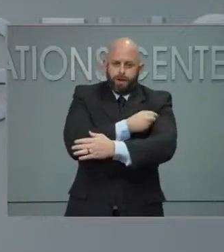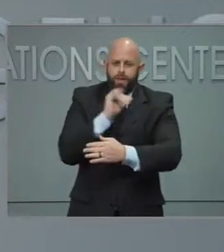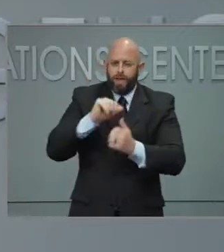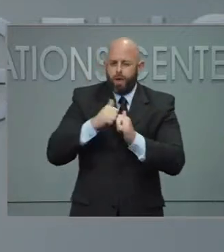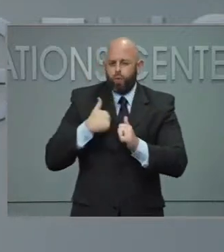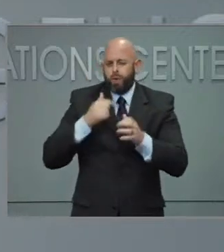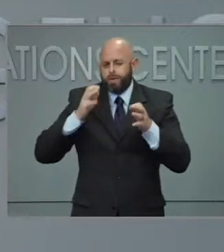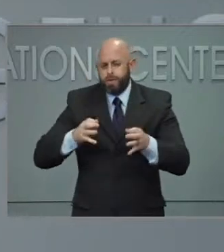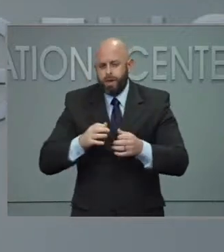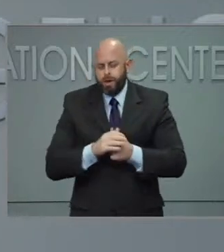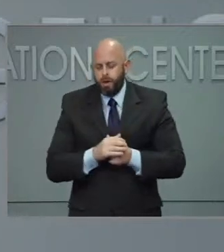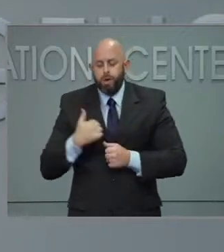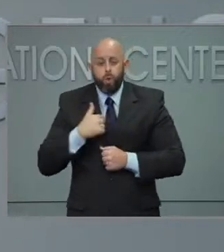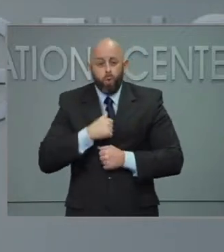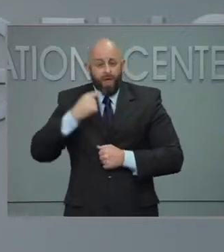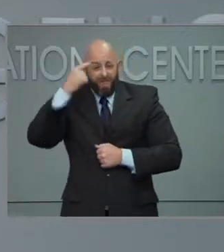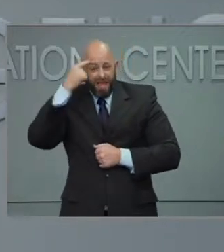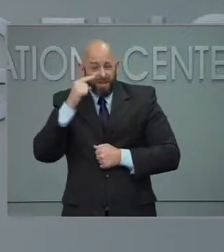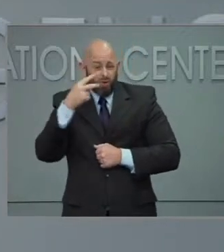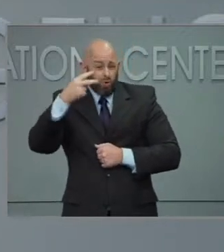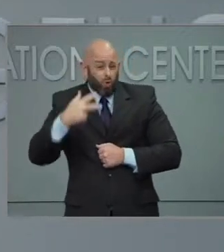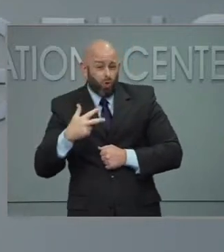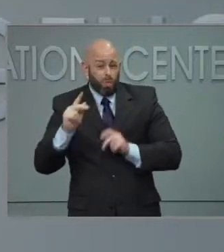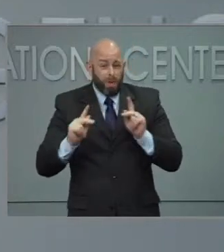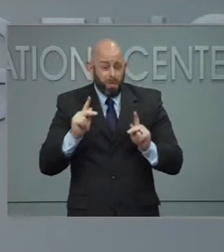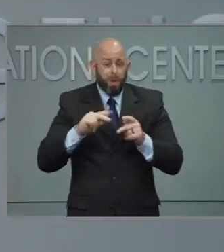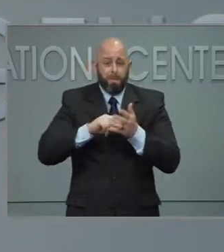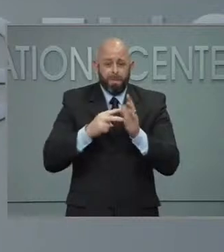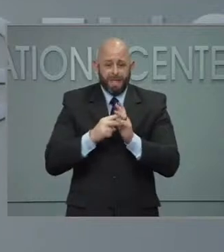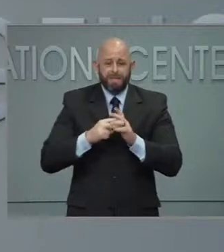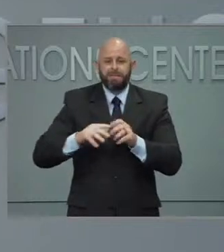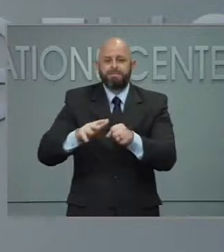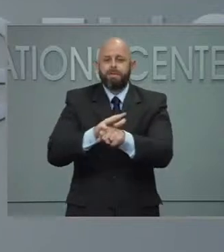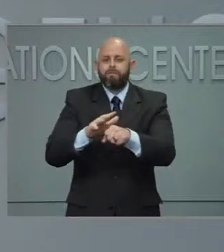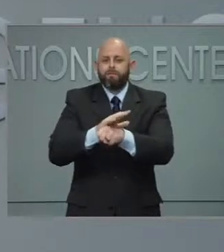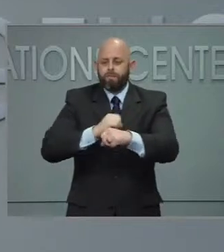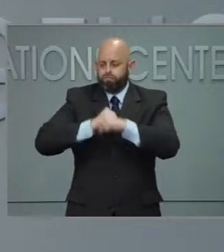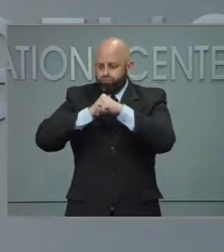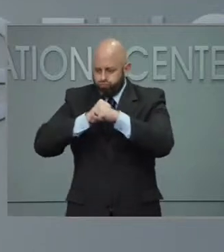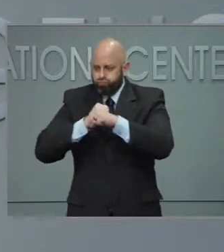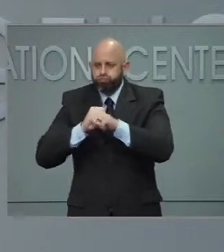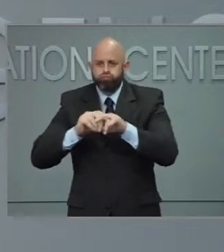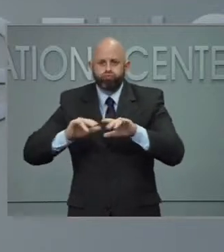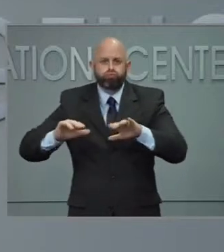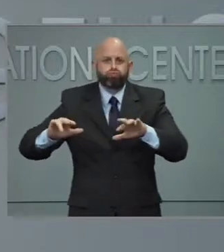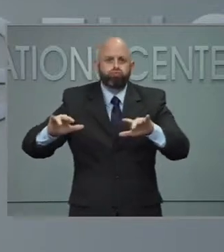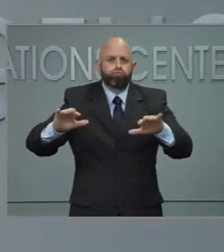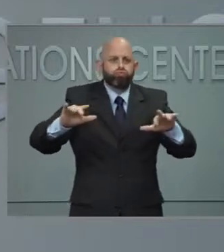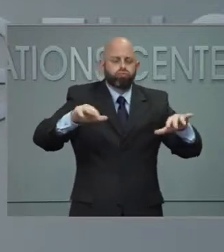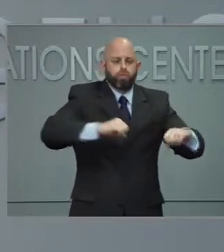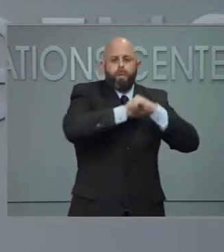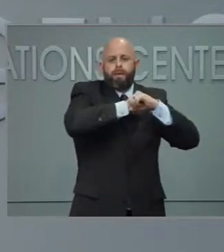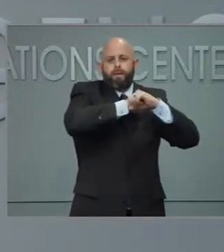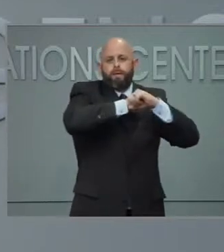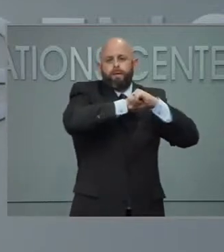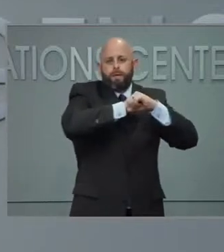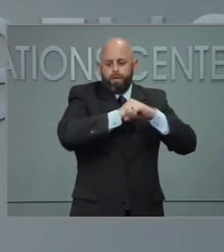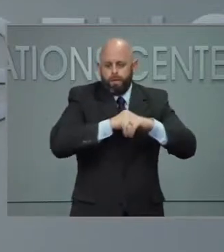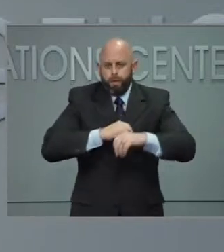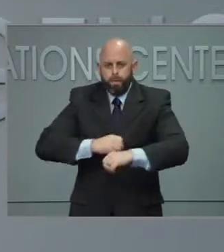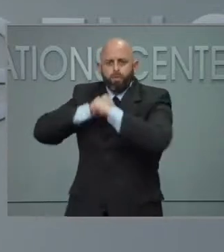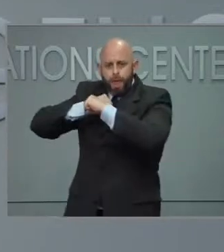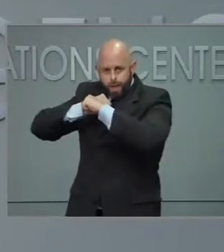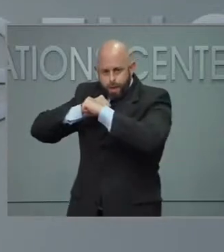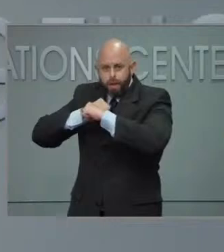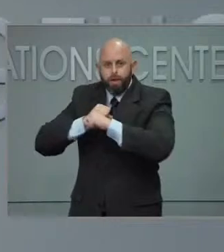believe is at that level that we'll have enough protection in our community to hold this virus at bay to allow us to live with it.